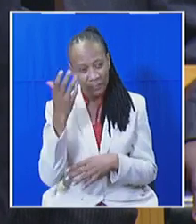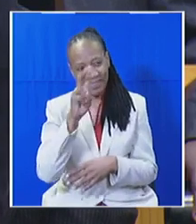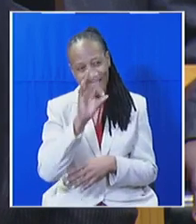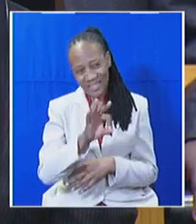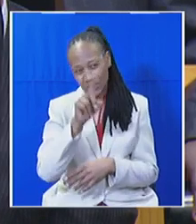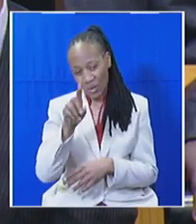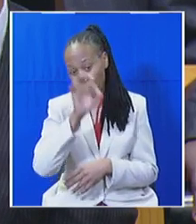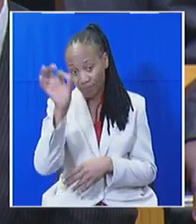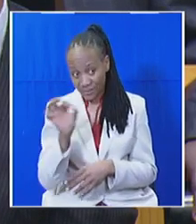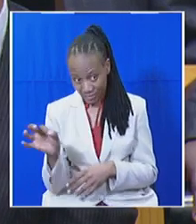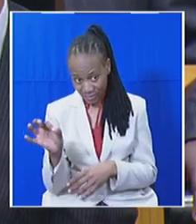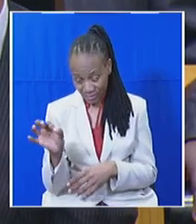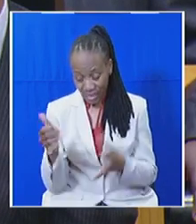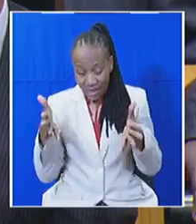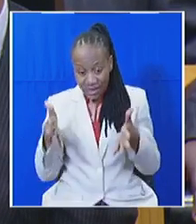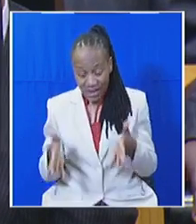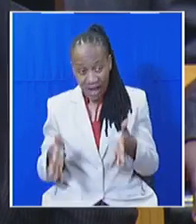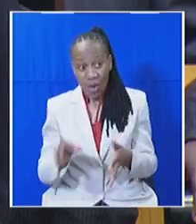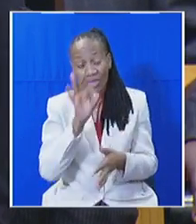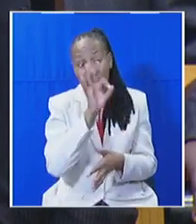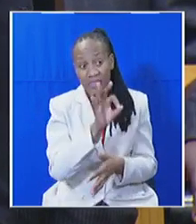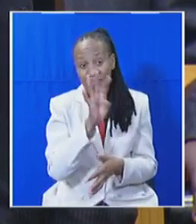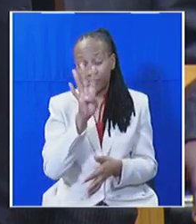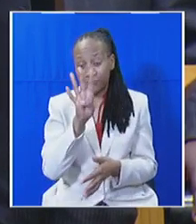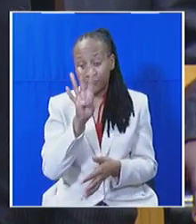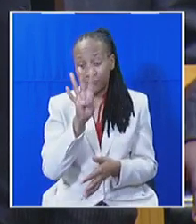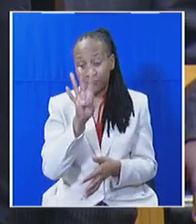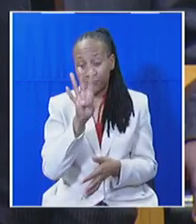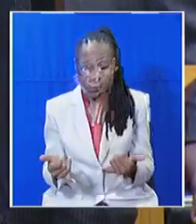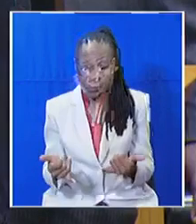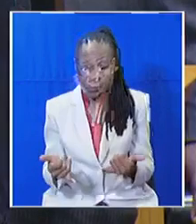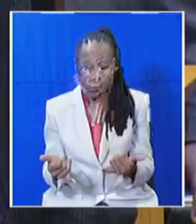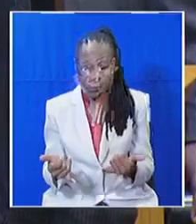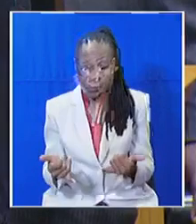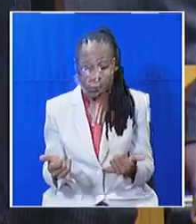Today, it stands at 34.9%.